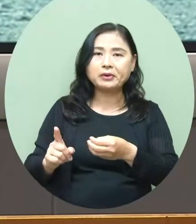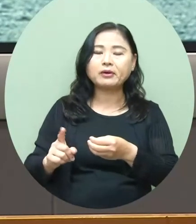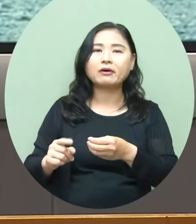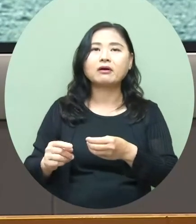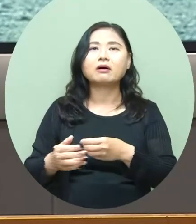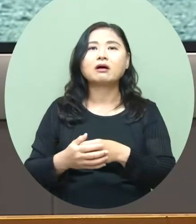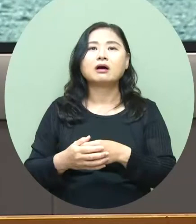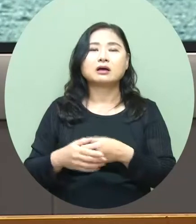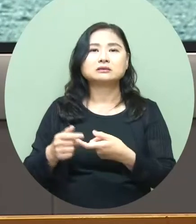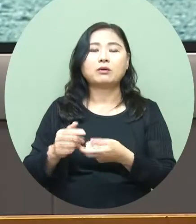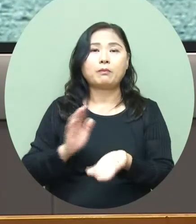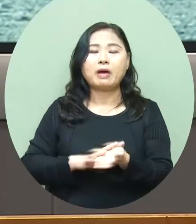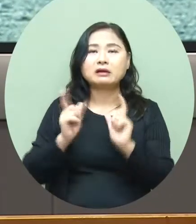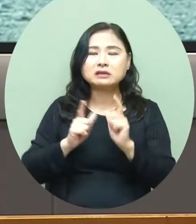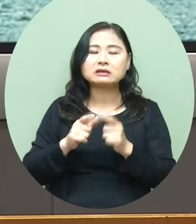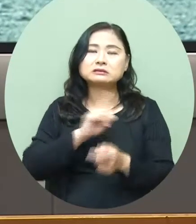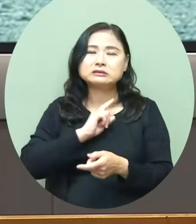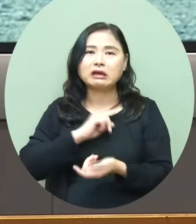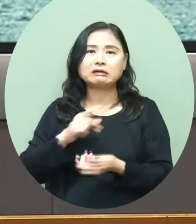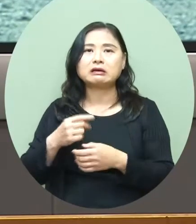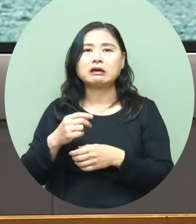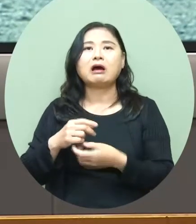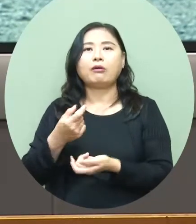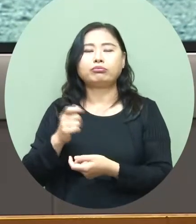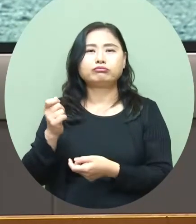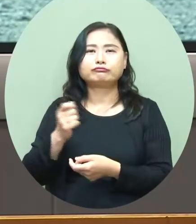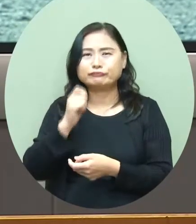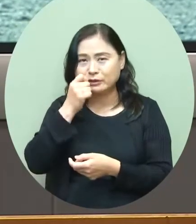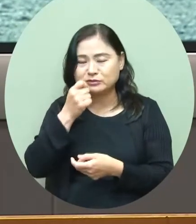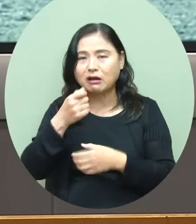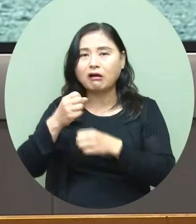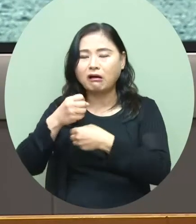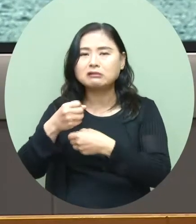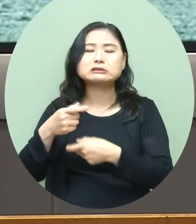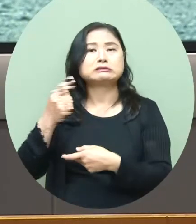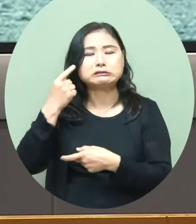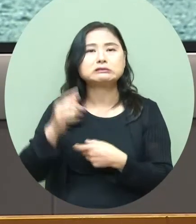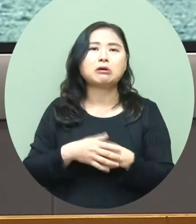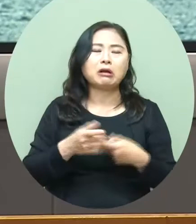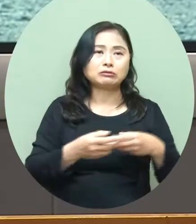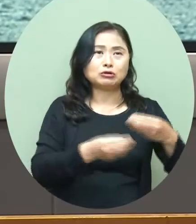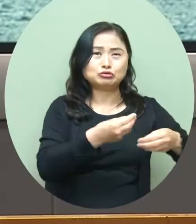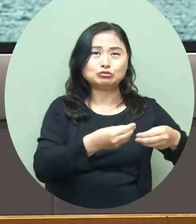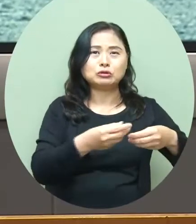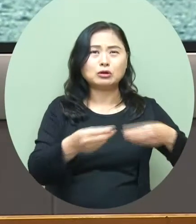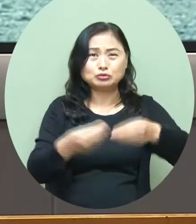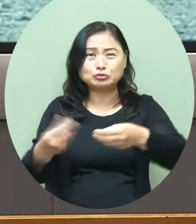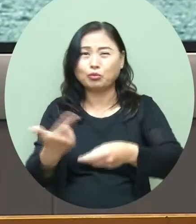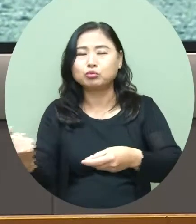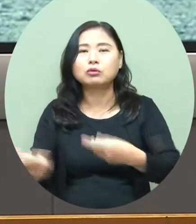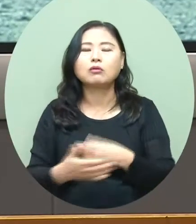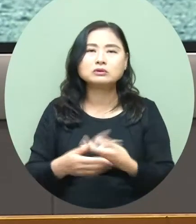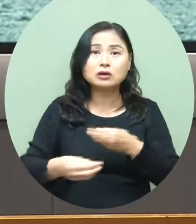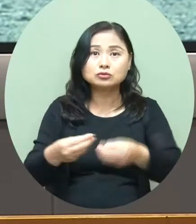may have spread the virus to other people, as people would have get tested only after they have developed symptoms,